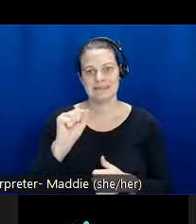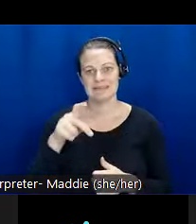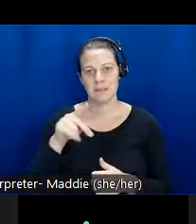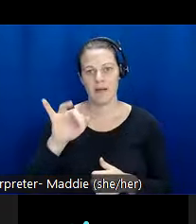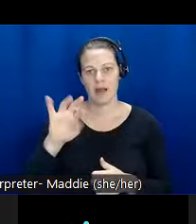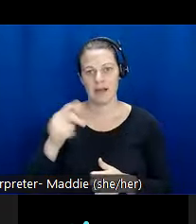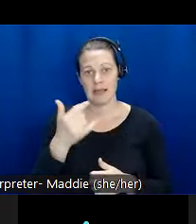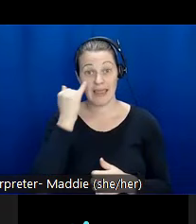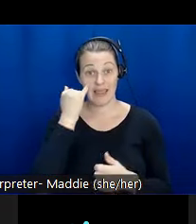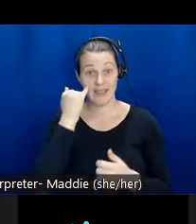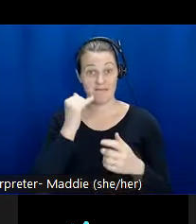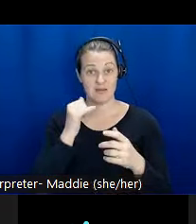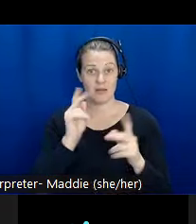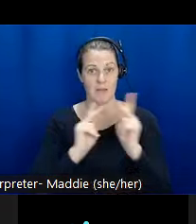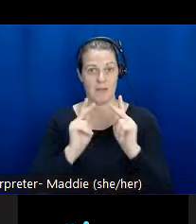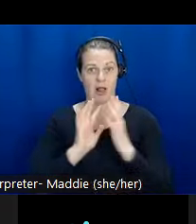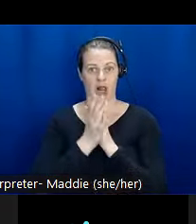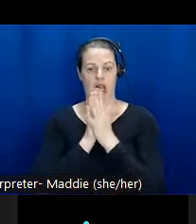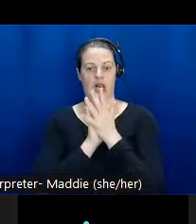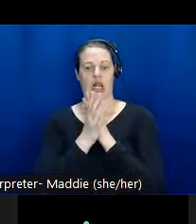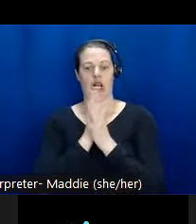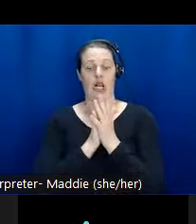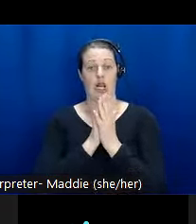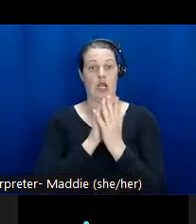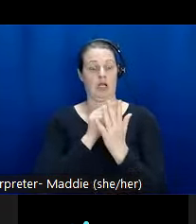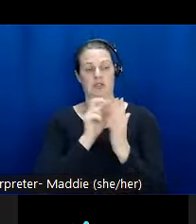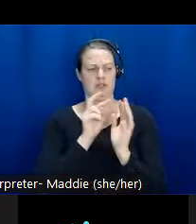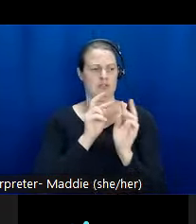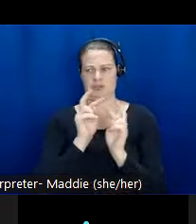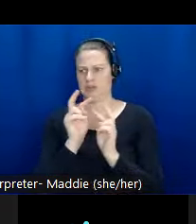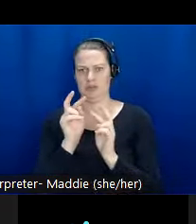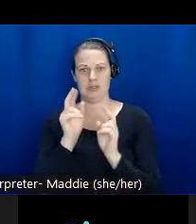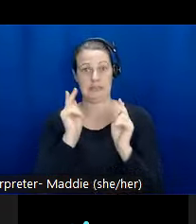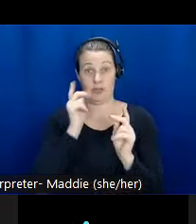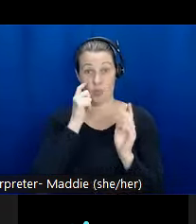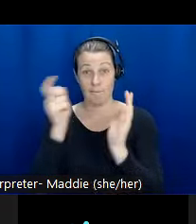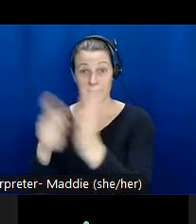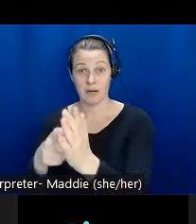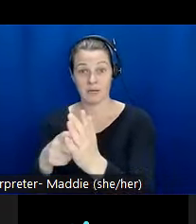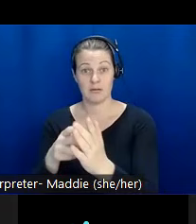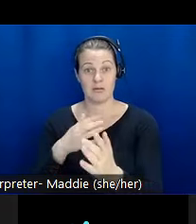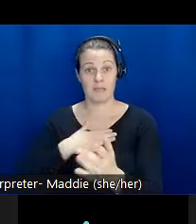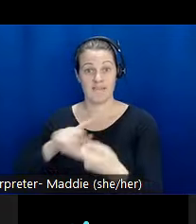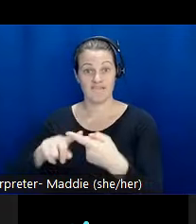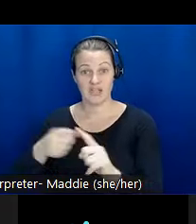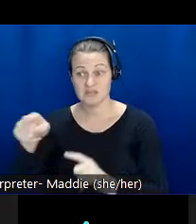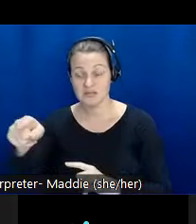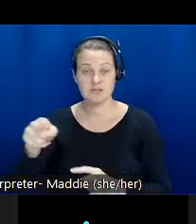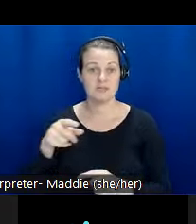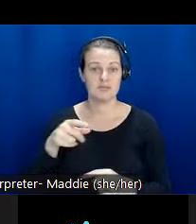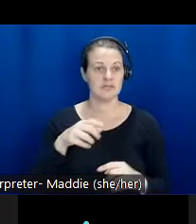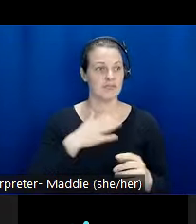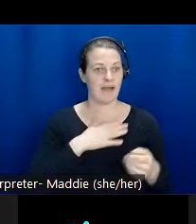area, are you able to spot your loved one in a crowd? Do you get lost in a